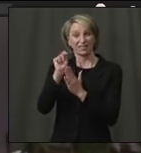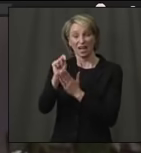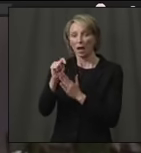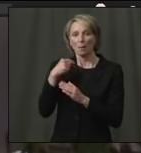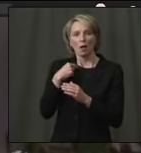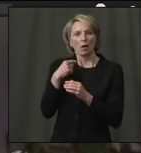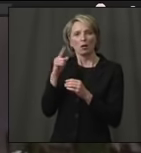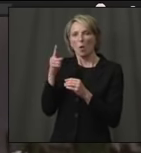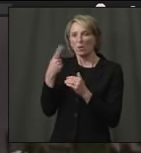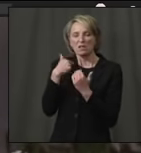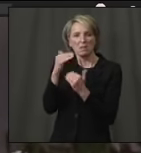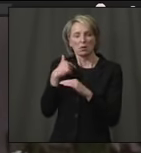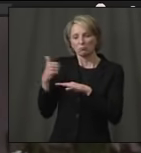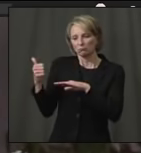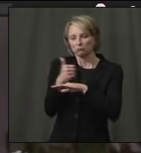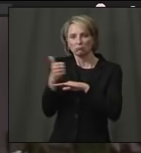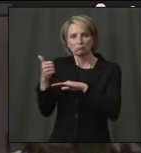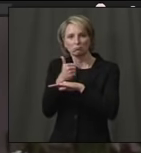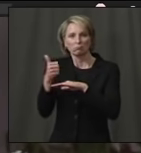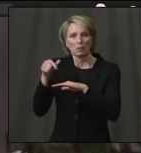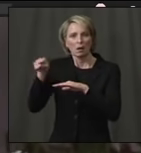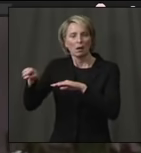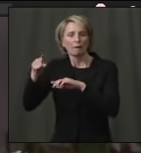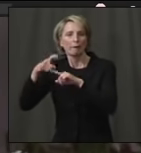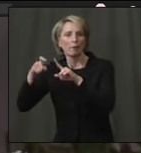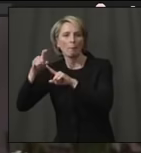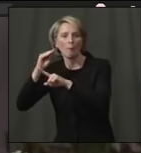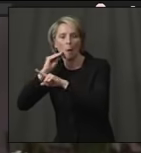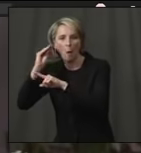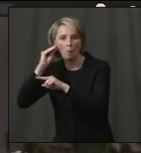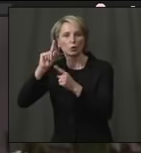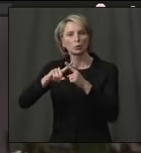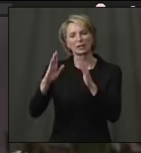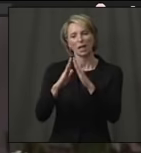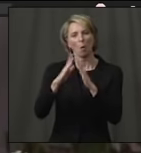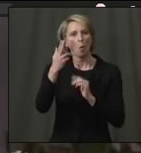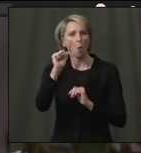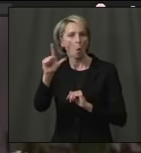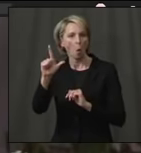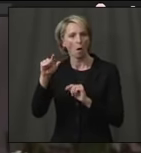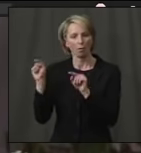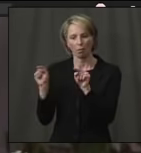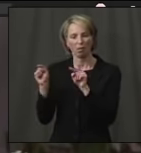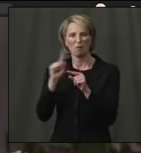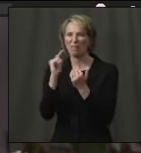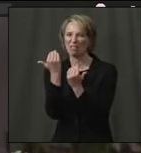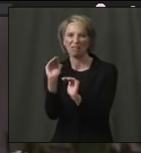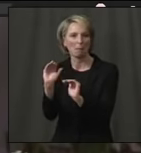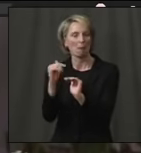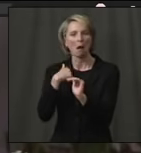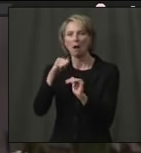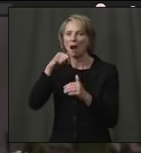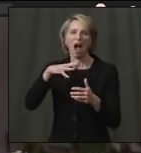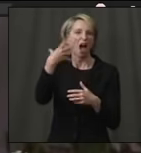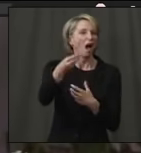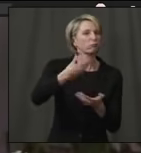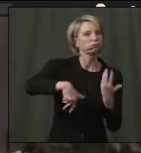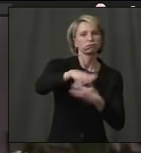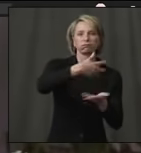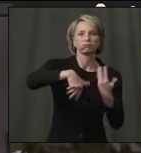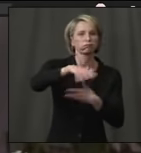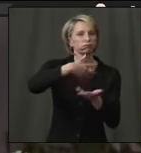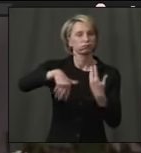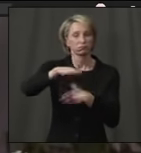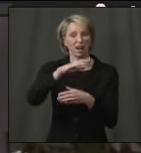hall for, I guess, the previous 2 weeks. So my exposure to people was extremely limited, which gives you an idea of